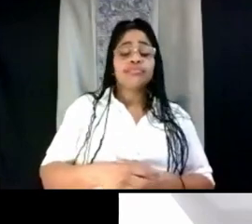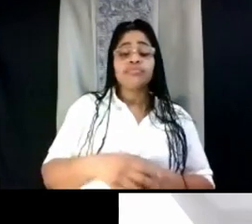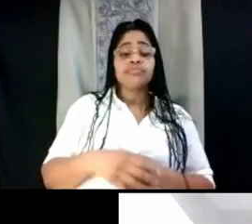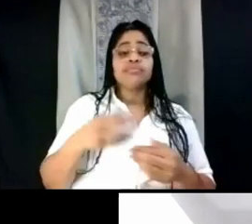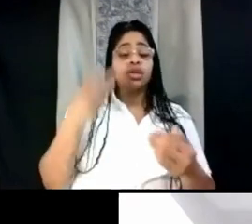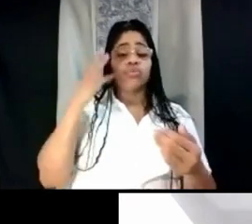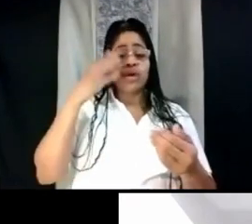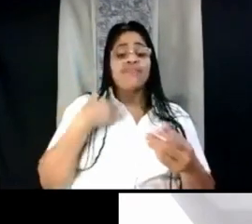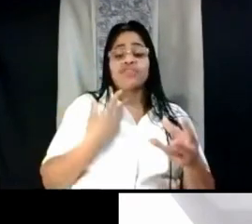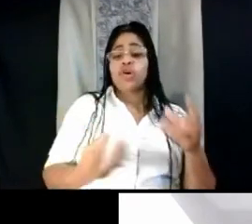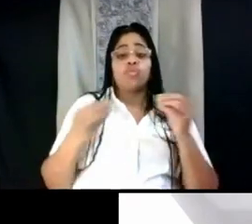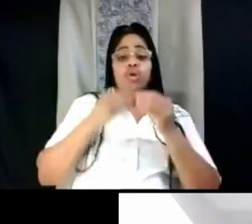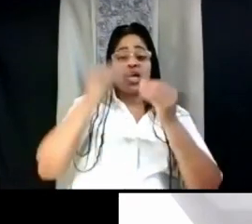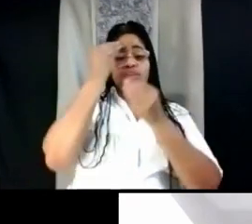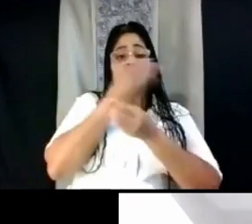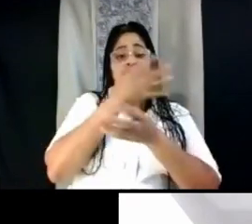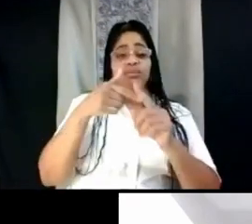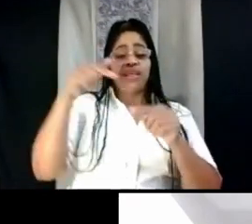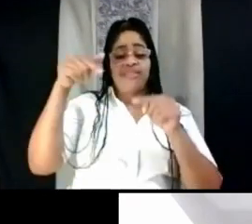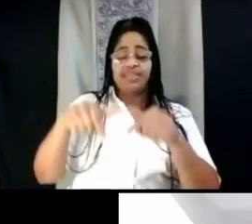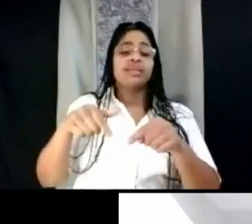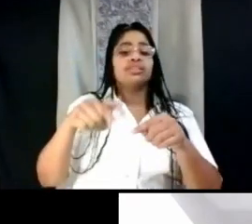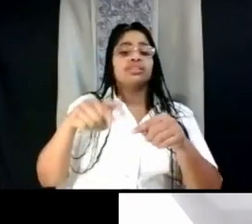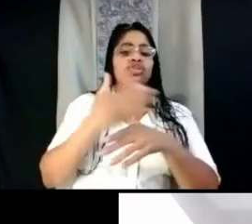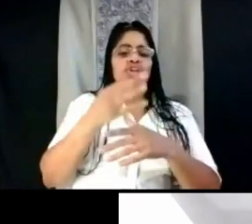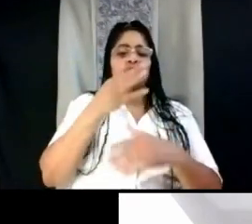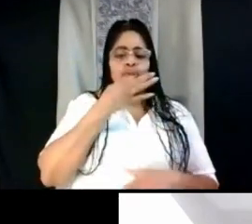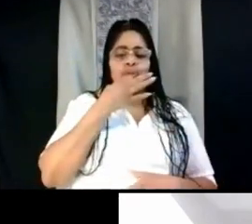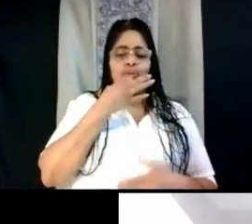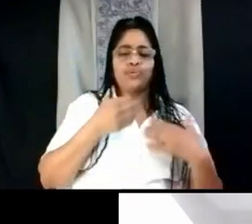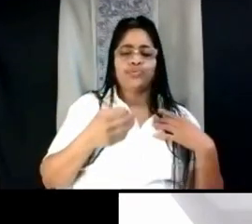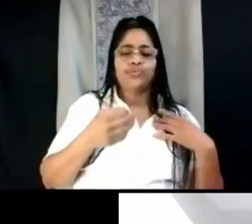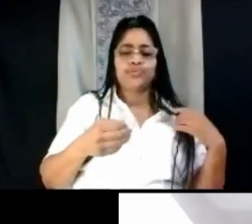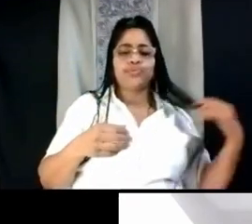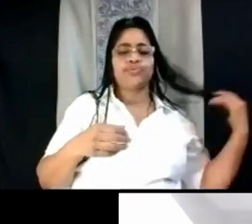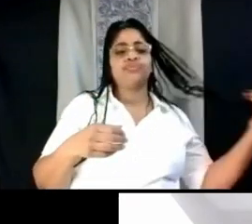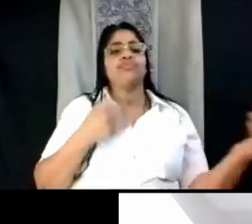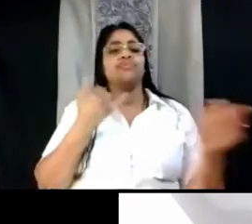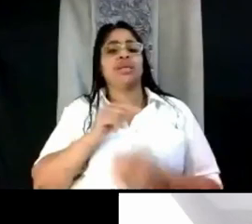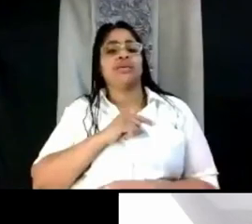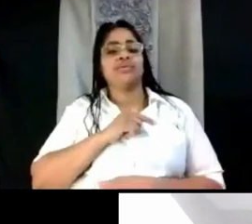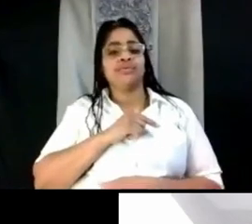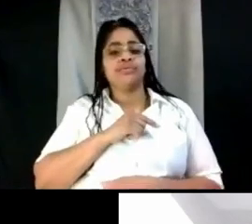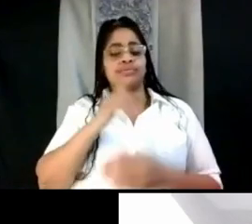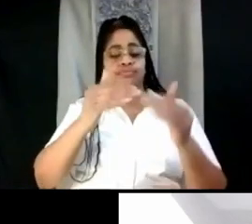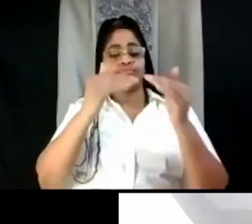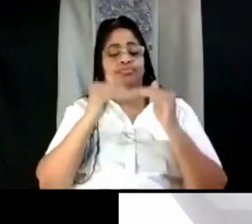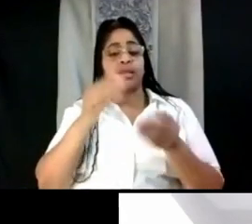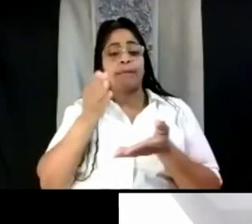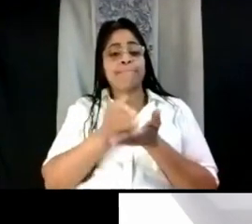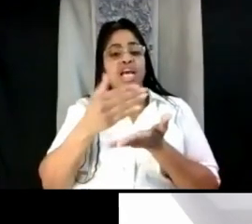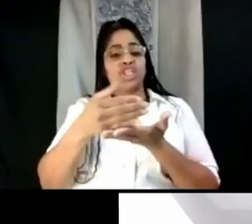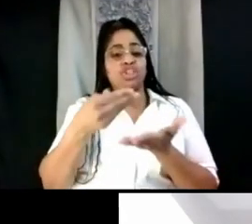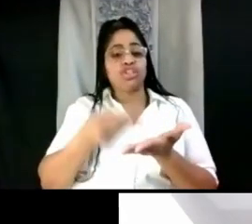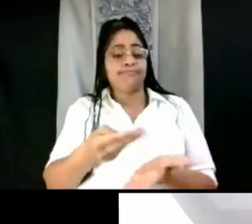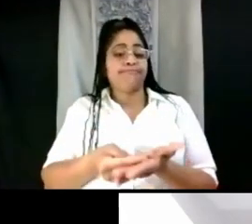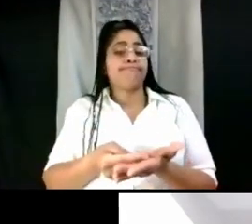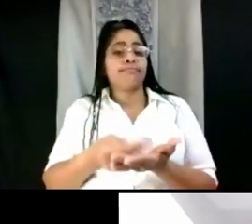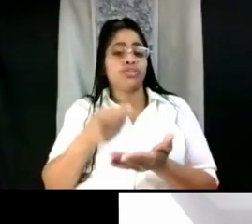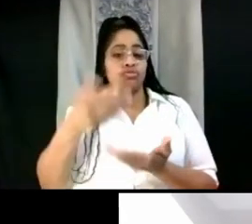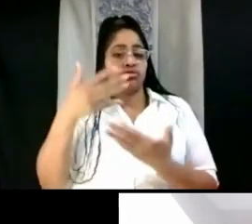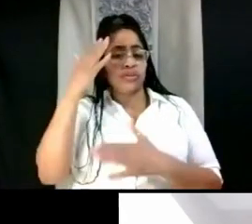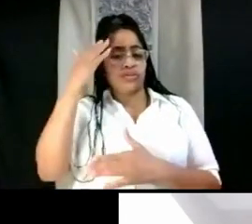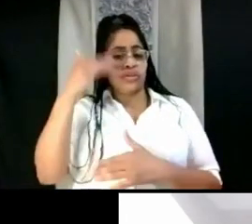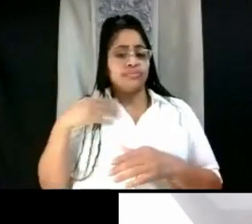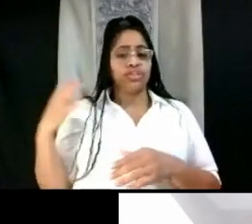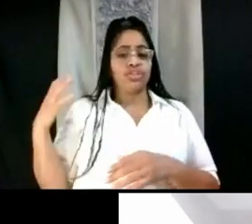information about this to share in just a few moments. I'll shift next to the budget. As you may know, in addition to being chief